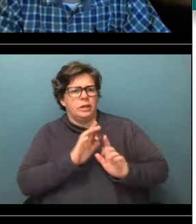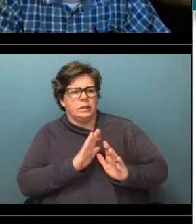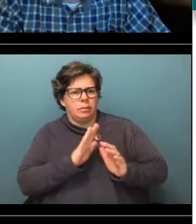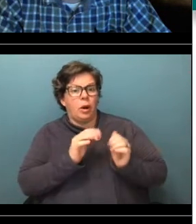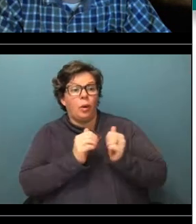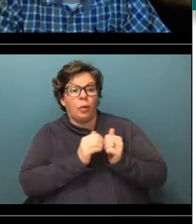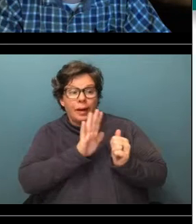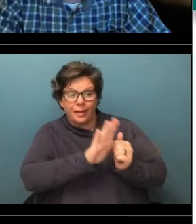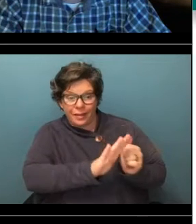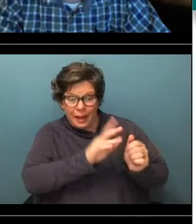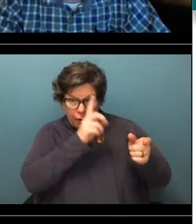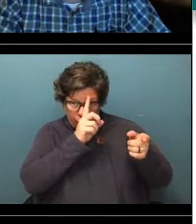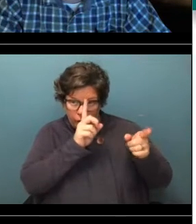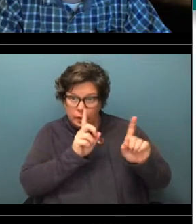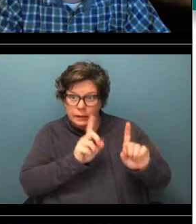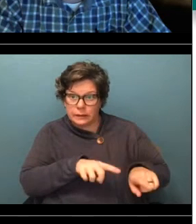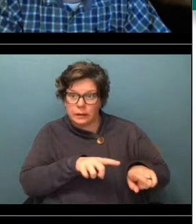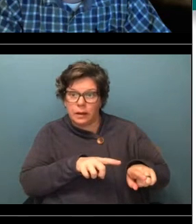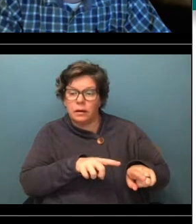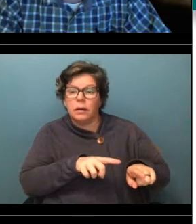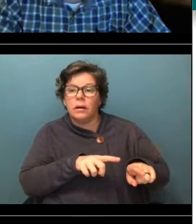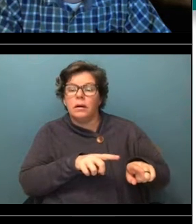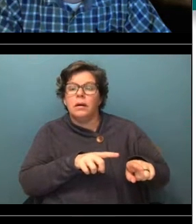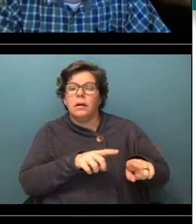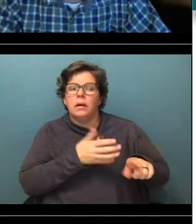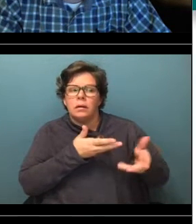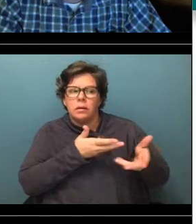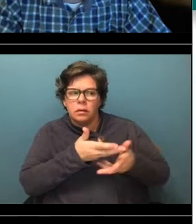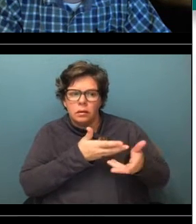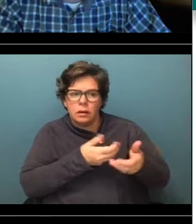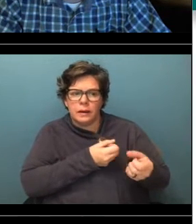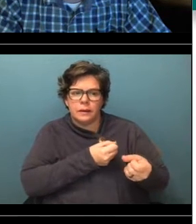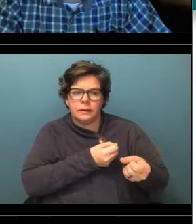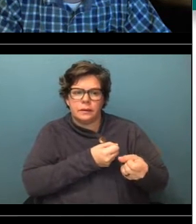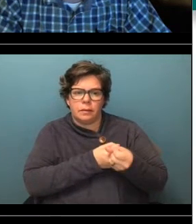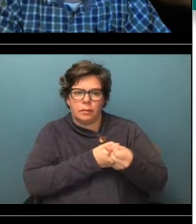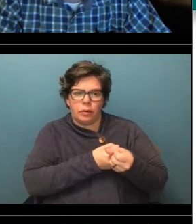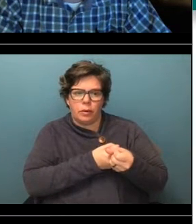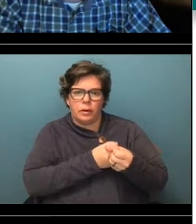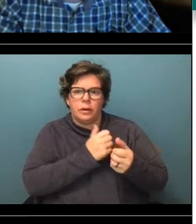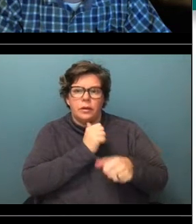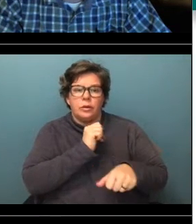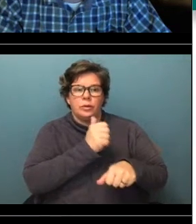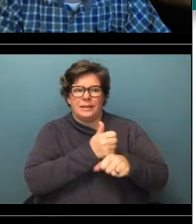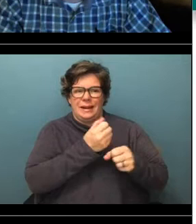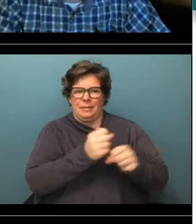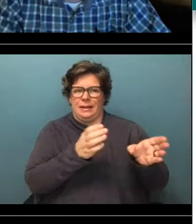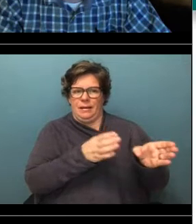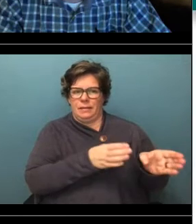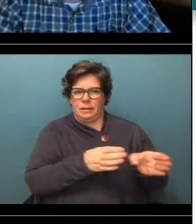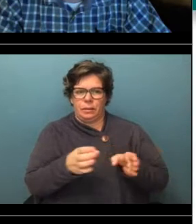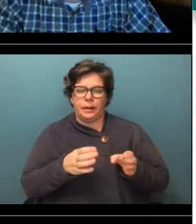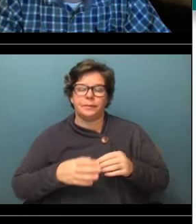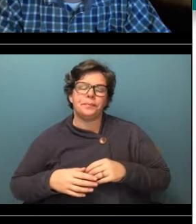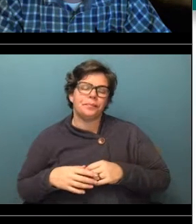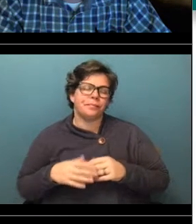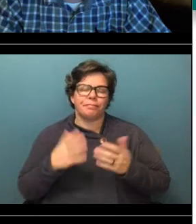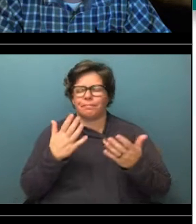consent, and they will work with that person and support them in creating a safety plan. And safety plans